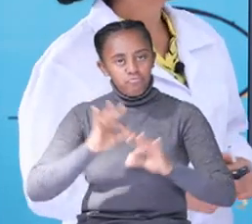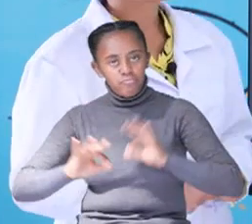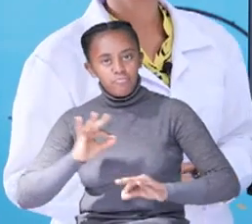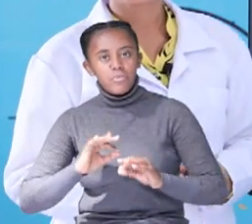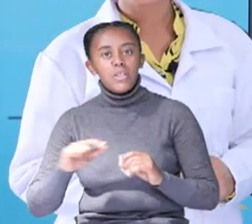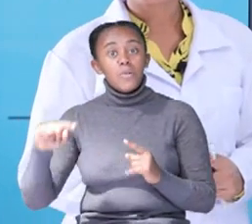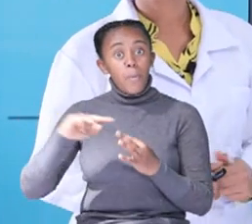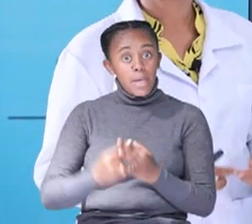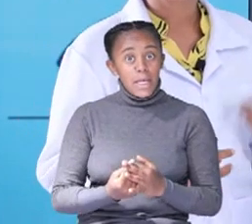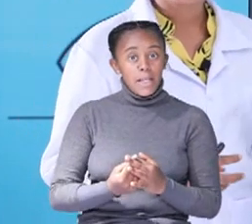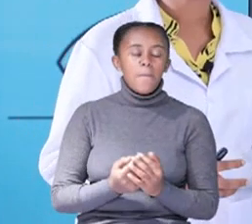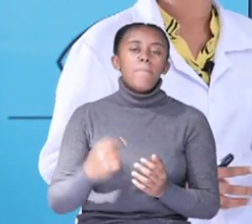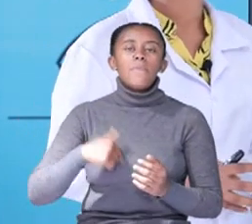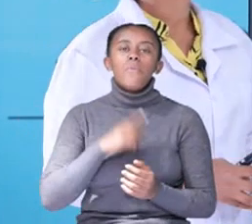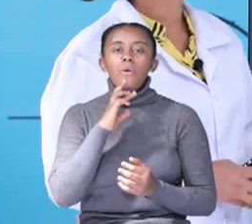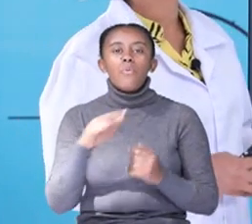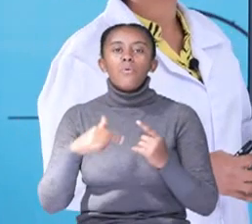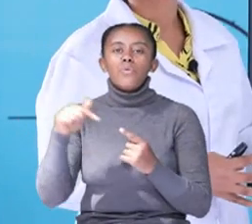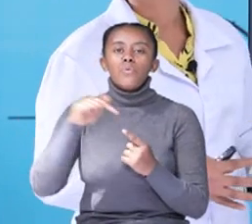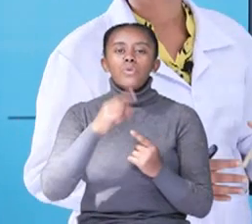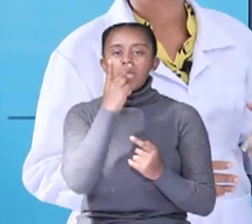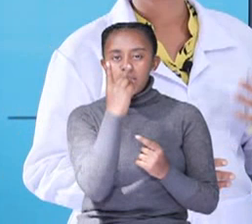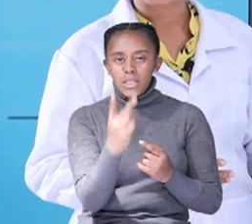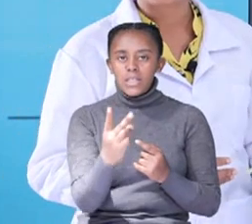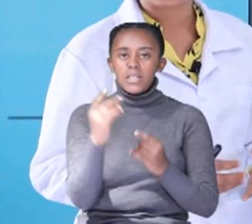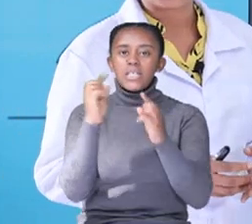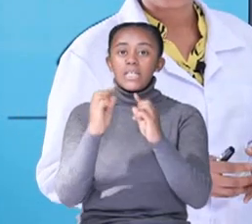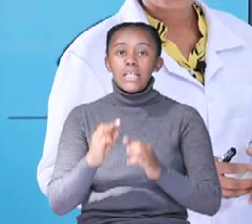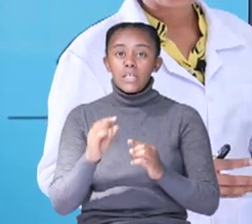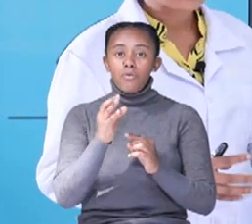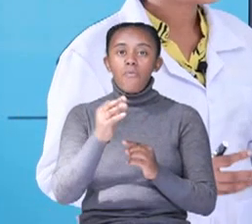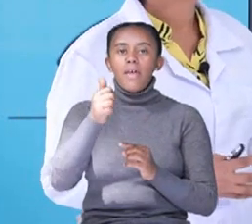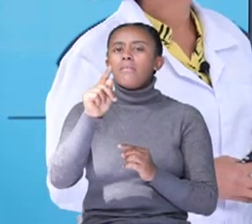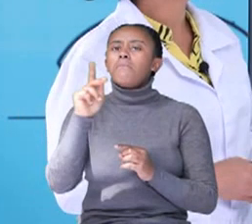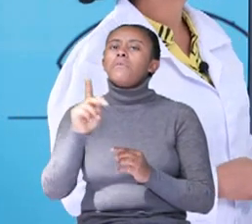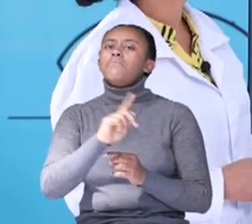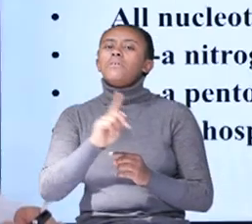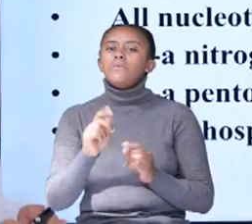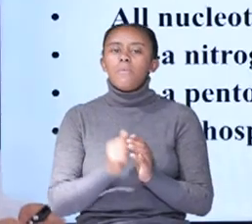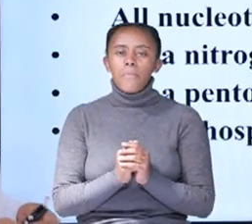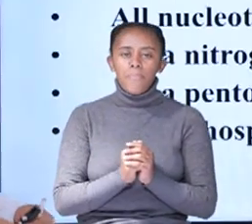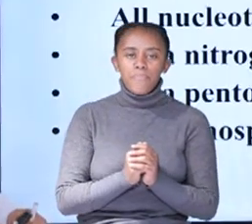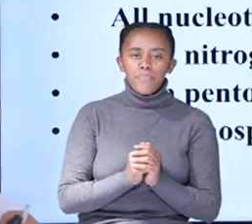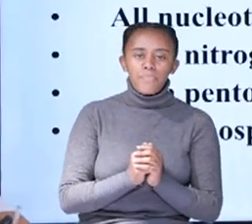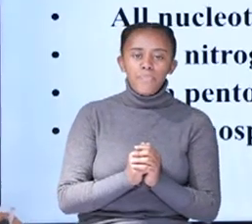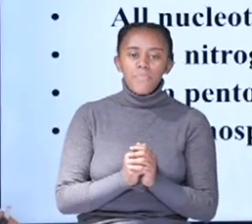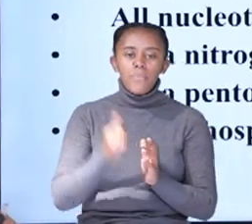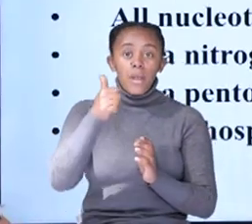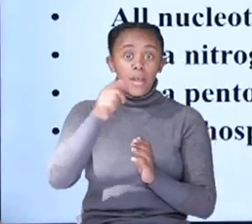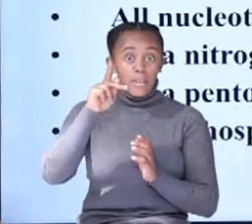So to begin with, we are going to see the structure of ATP, what ATP looks